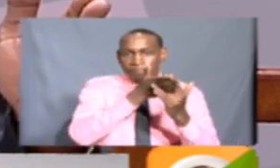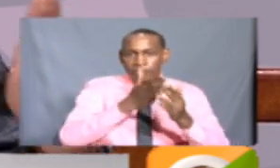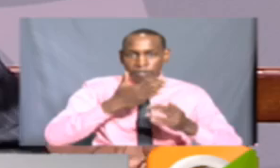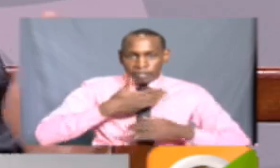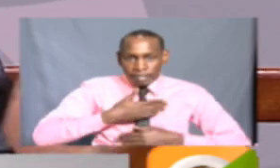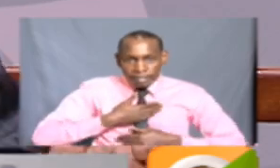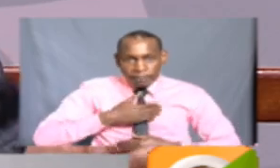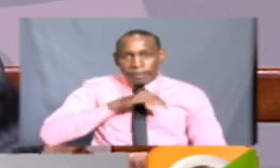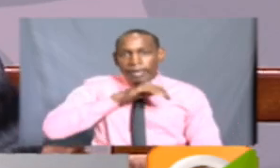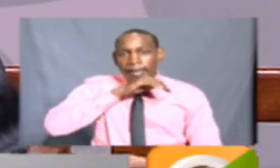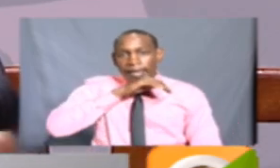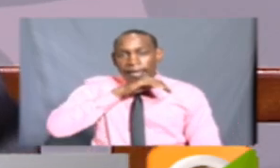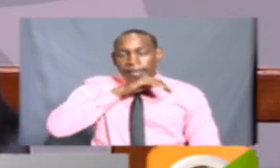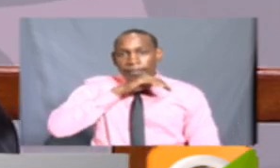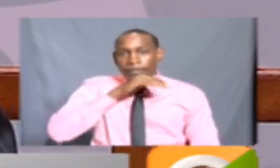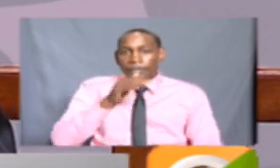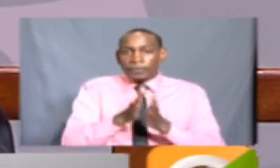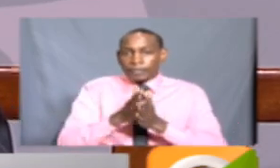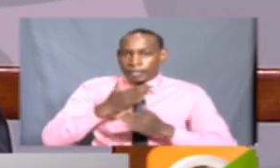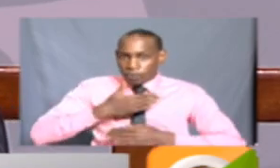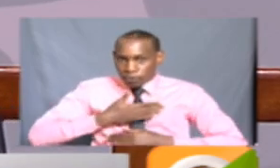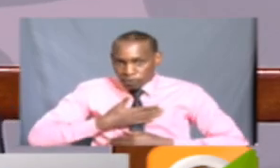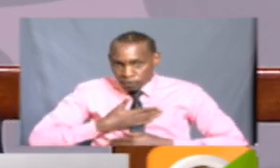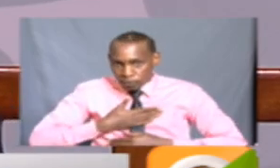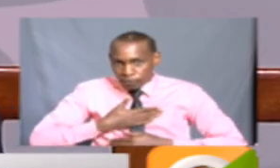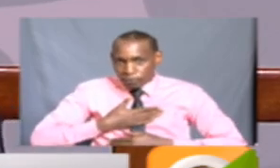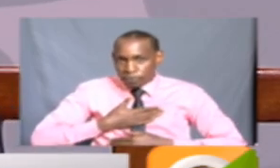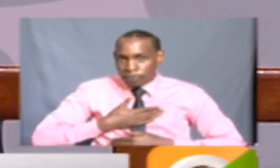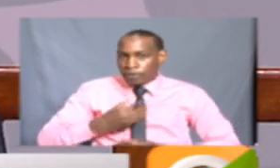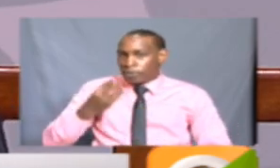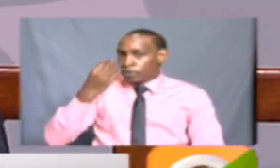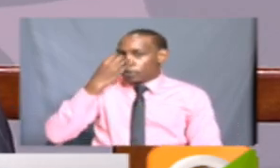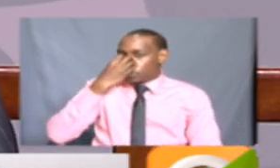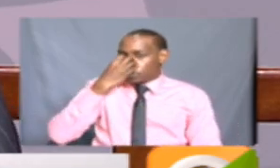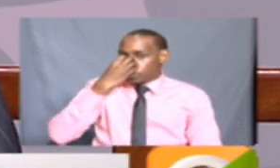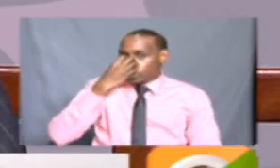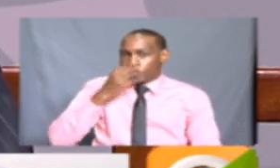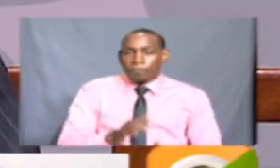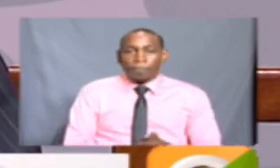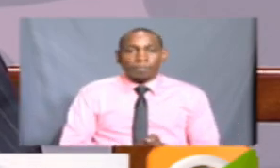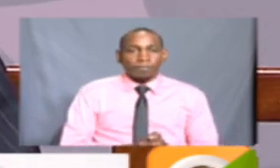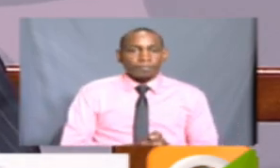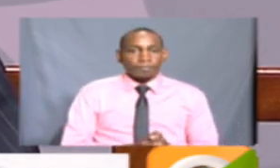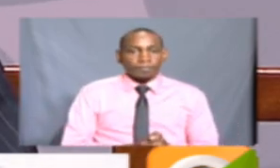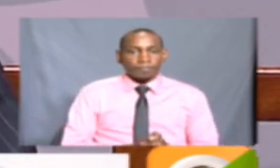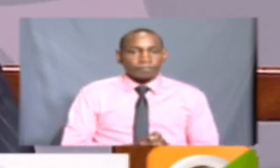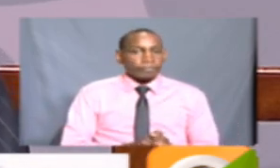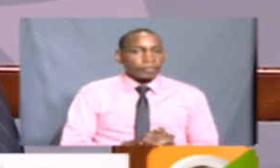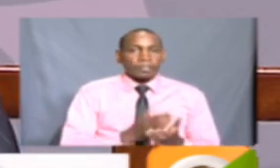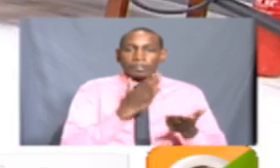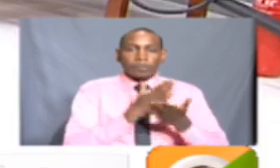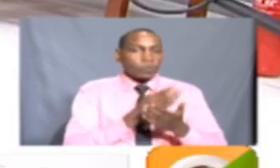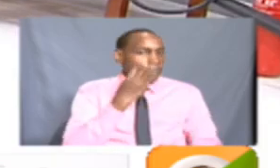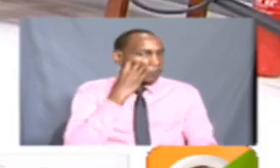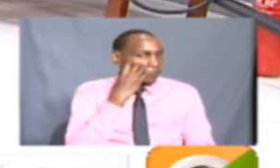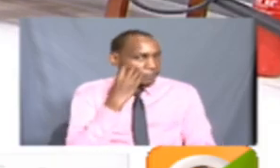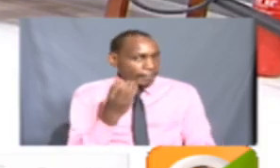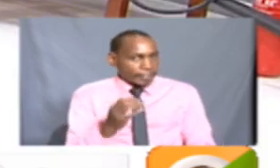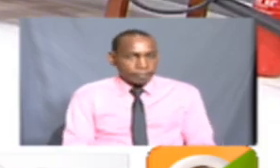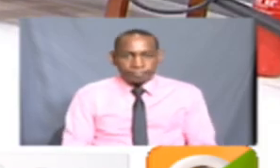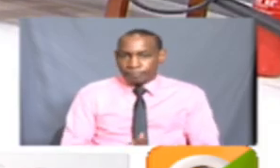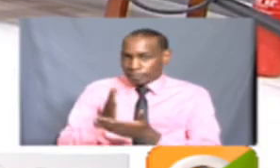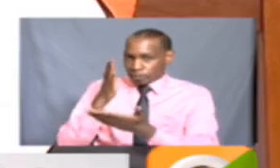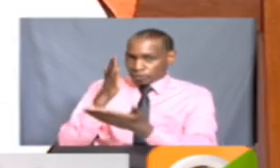Honorable Raila Odinga and Honorable William Samoei Ruto. Yeah. Sad. It's sad indeed,